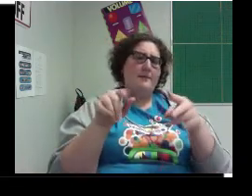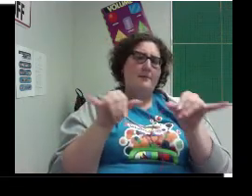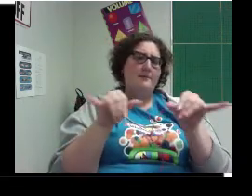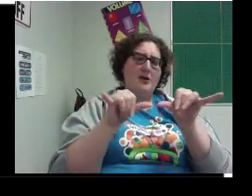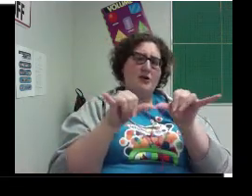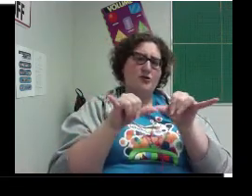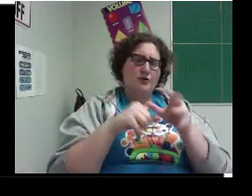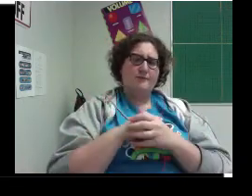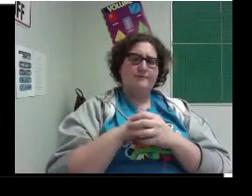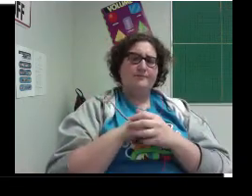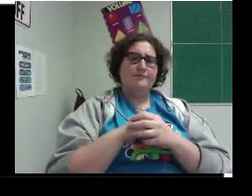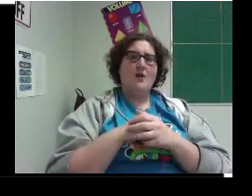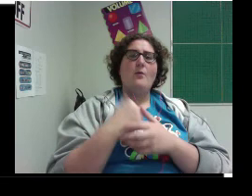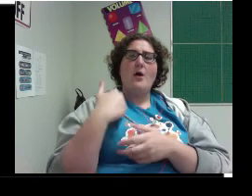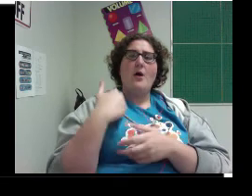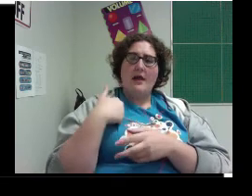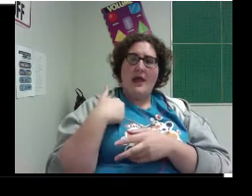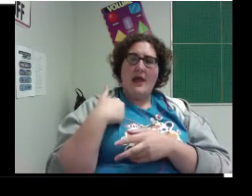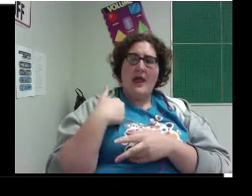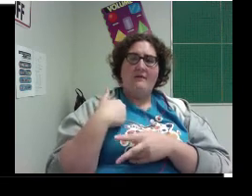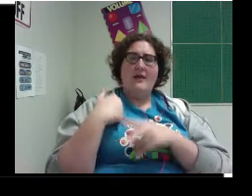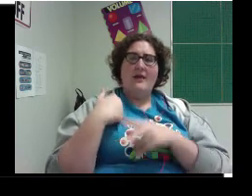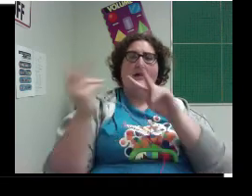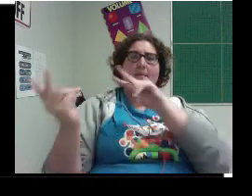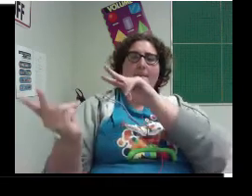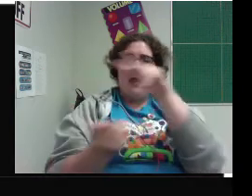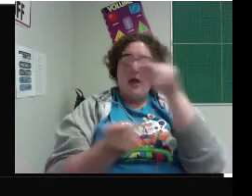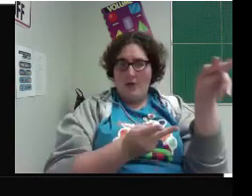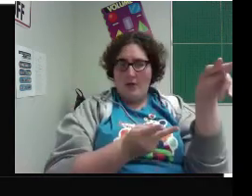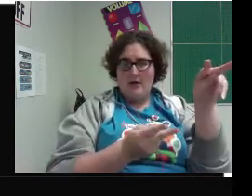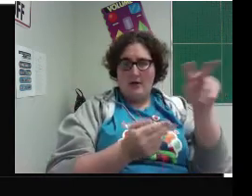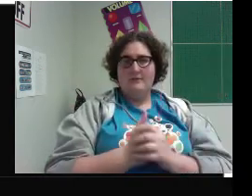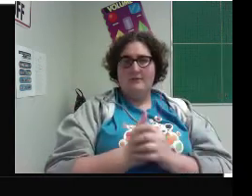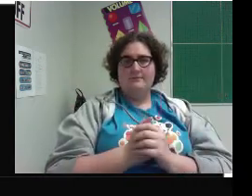Well, we have our parallel lines right here,